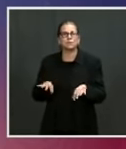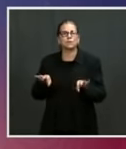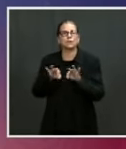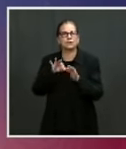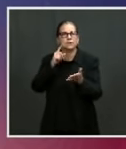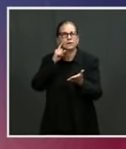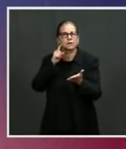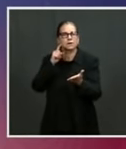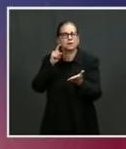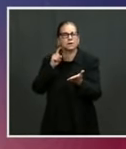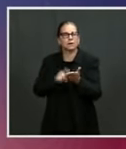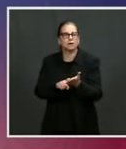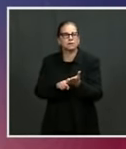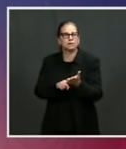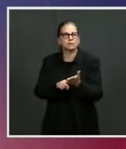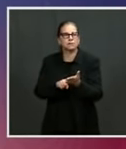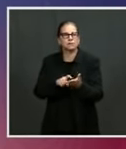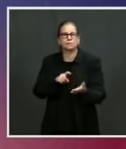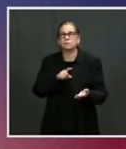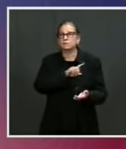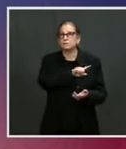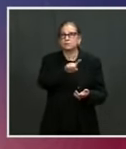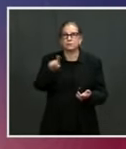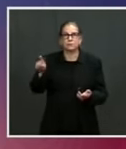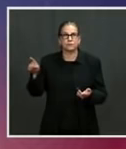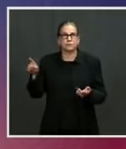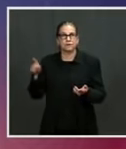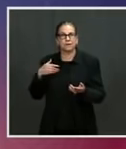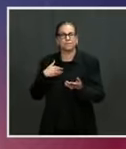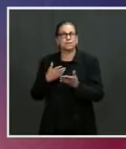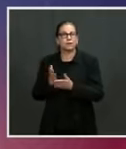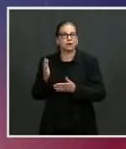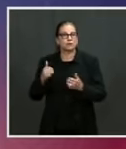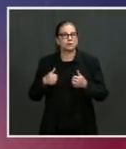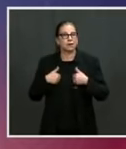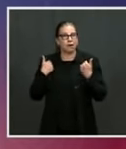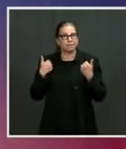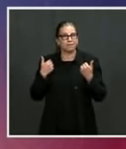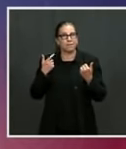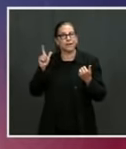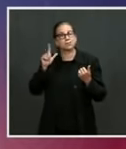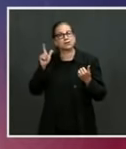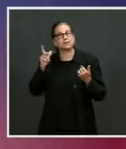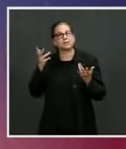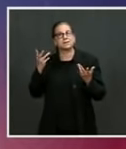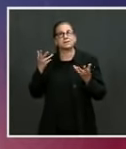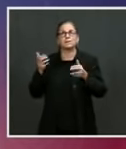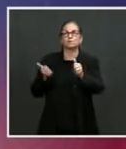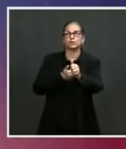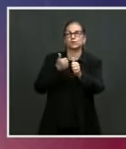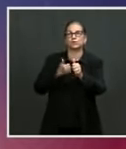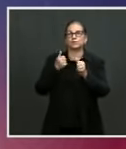and the pursuit of happiness. We say those words so often, but think of it.